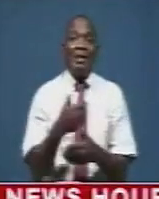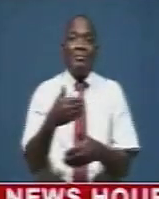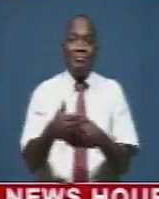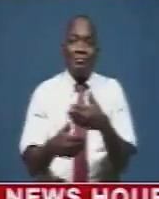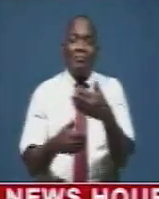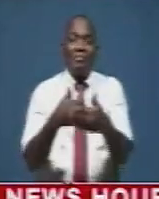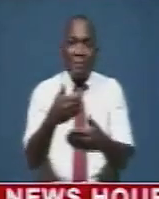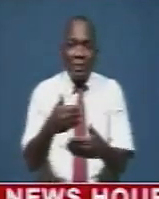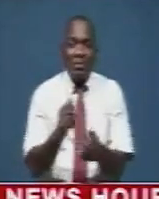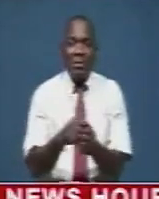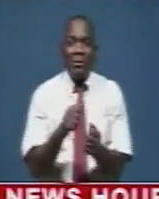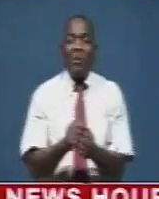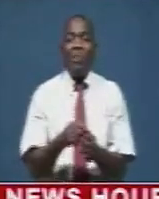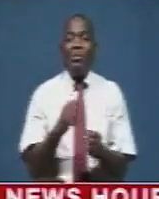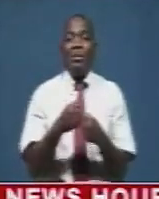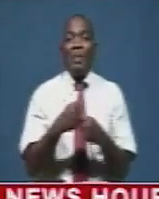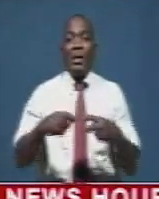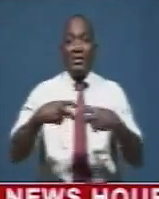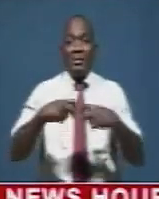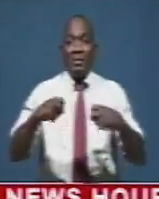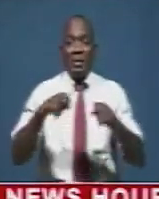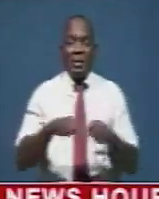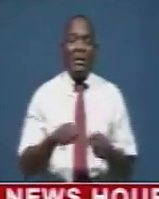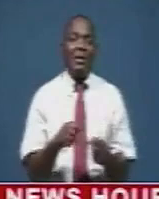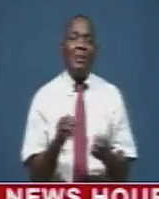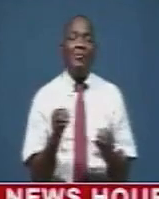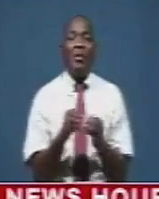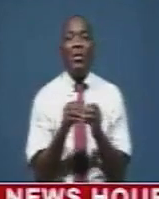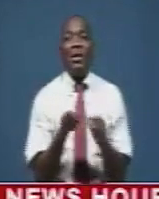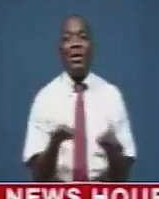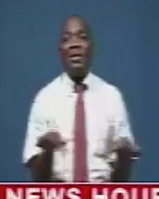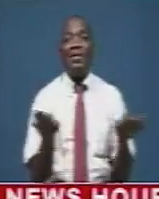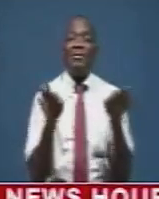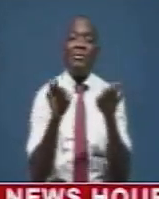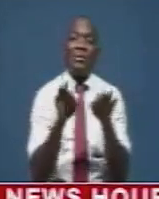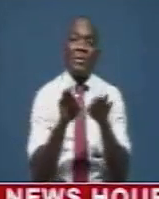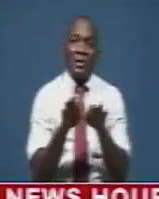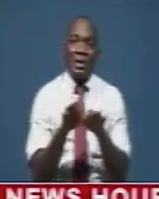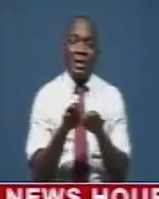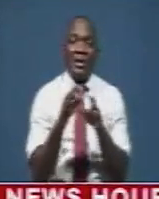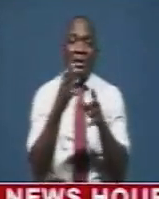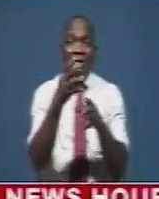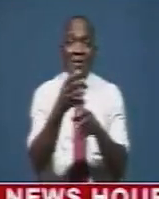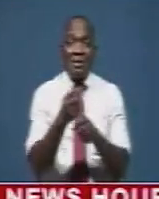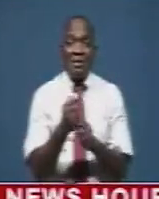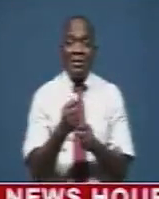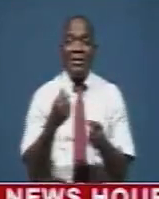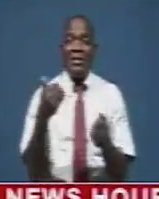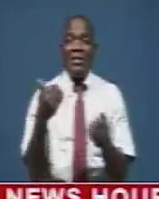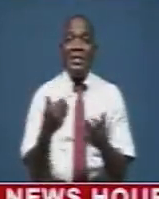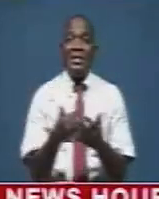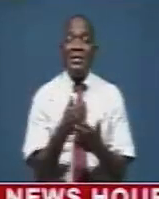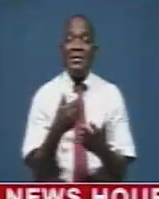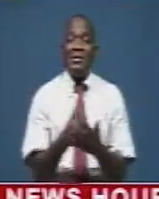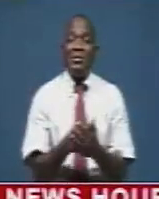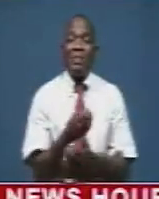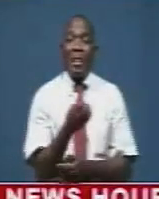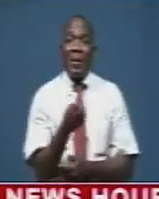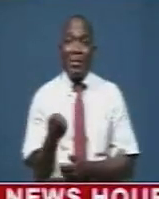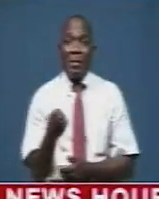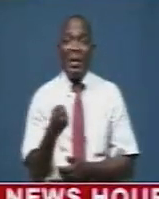the nuclear power program, it will become imperative to acquire the required equipment and to build